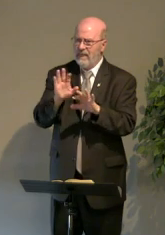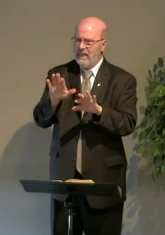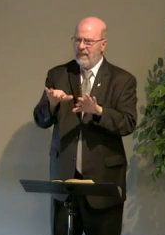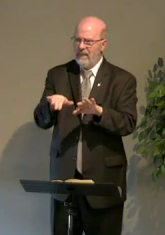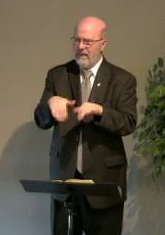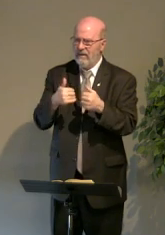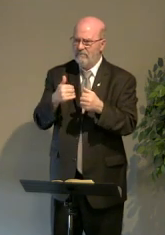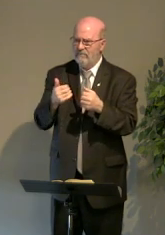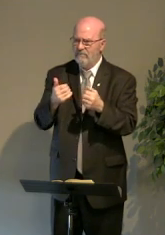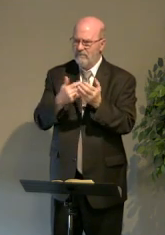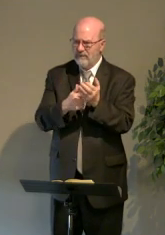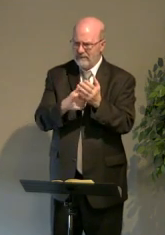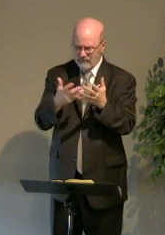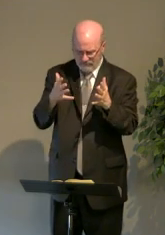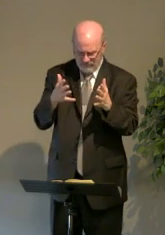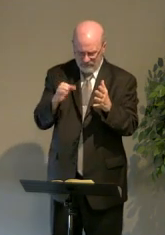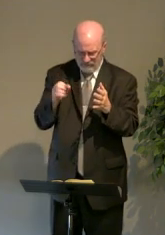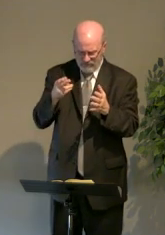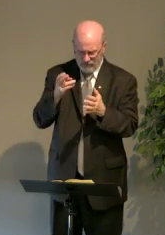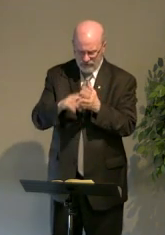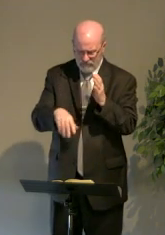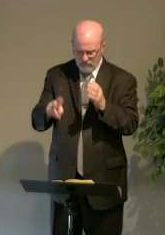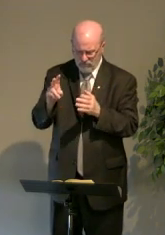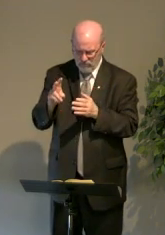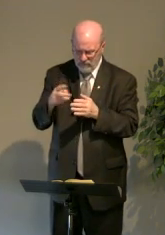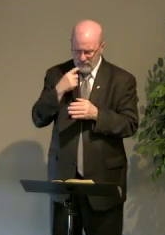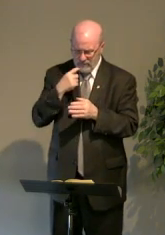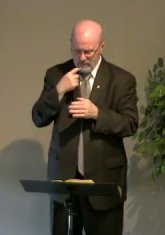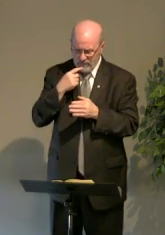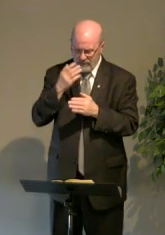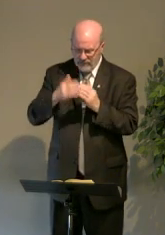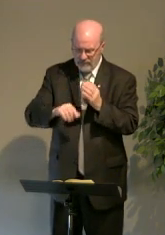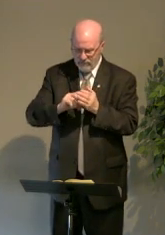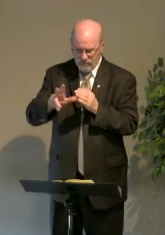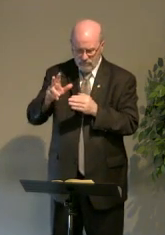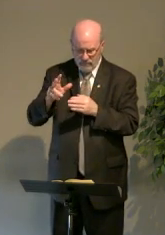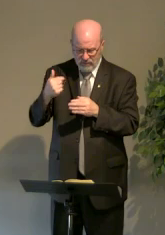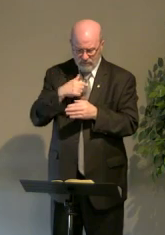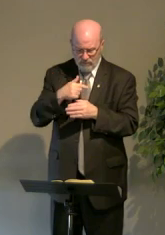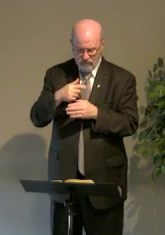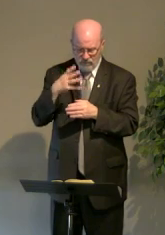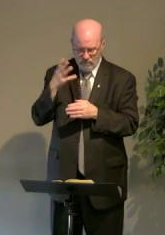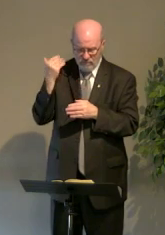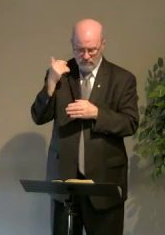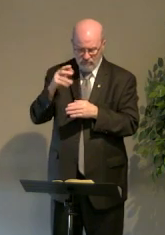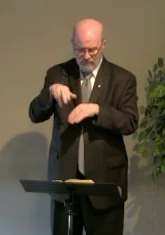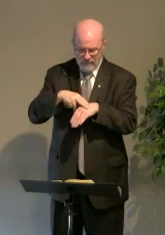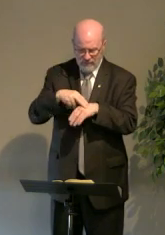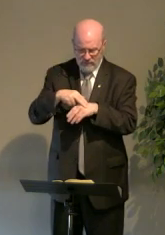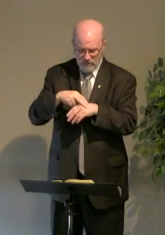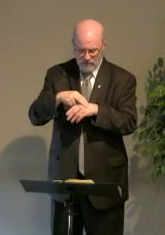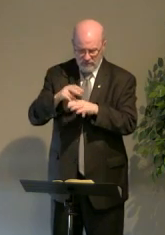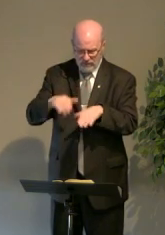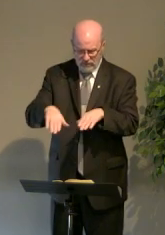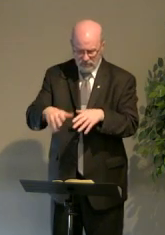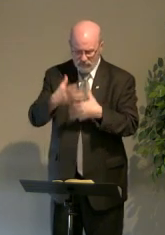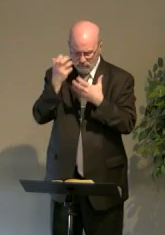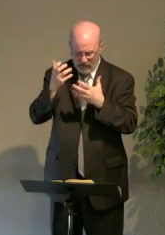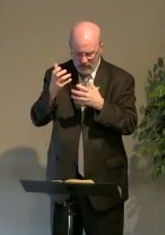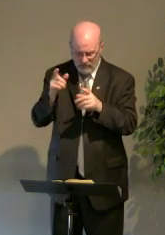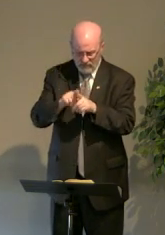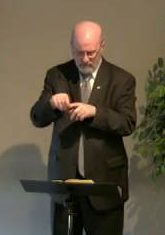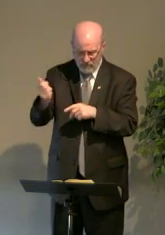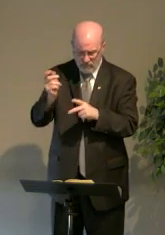the discussion end in Ephesians chapter 2? It says at the end of verse 3 that we were by nature children of wrath, even